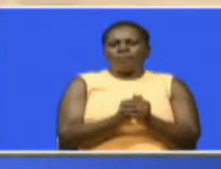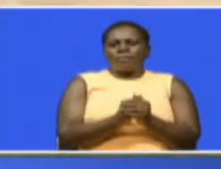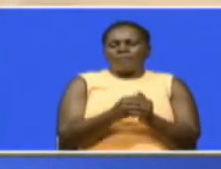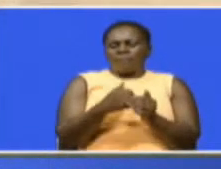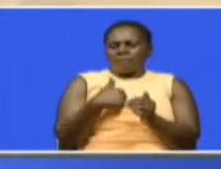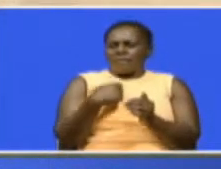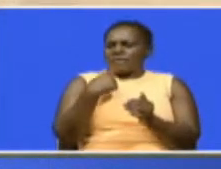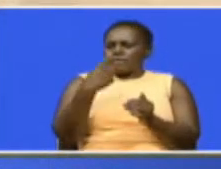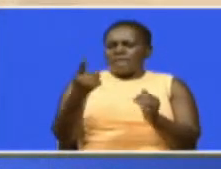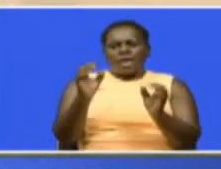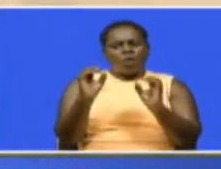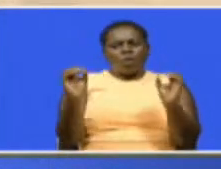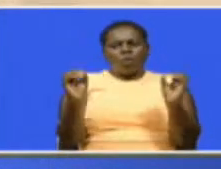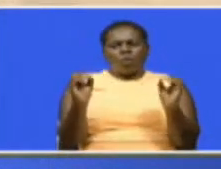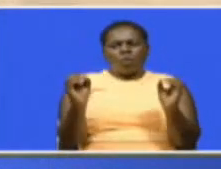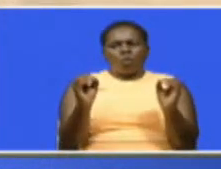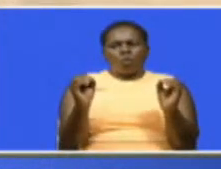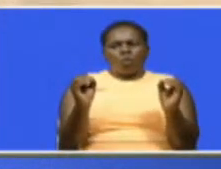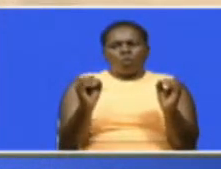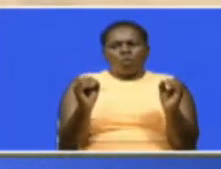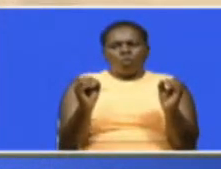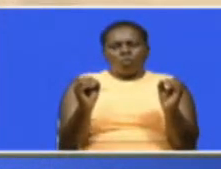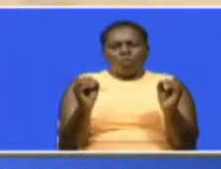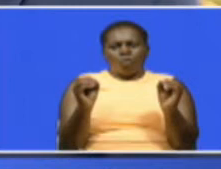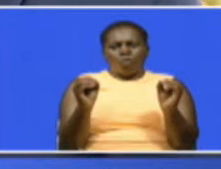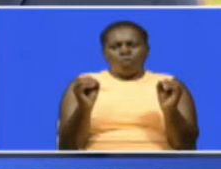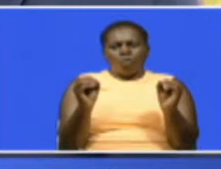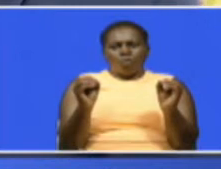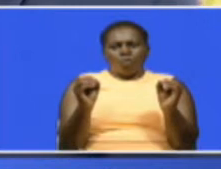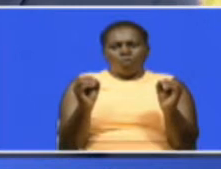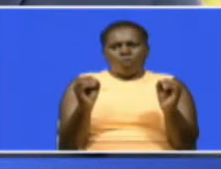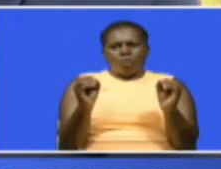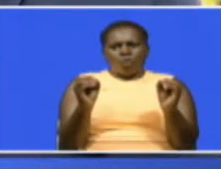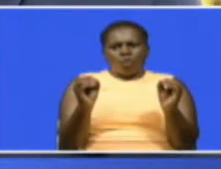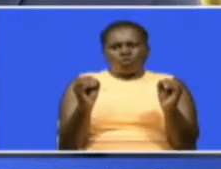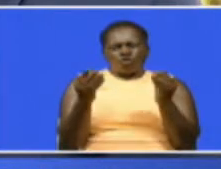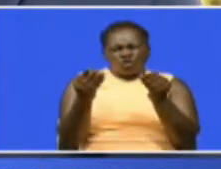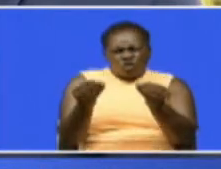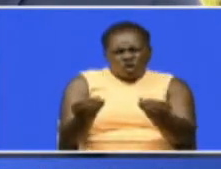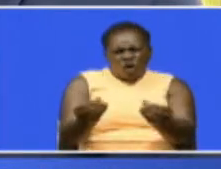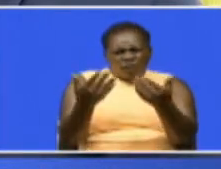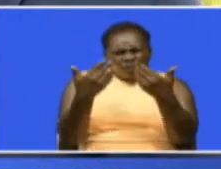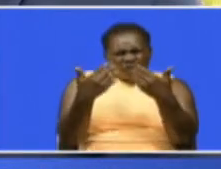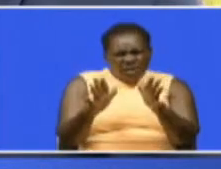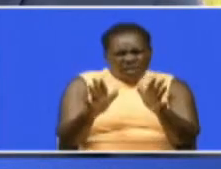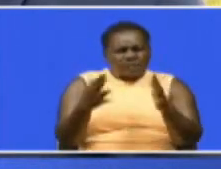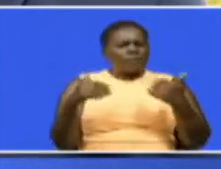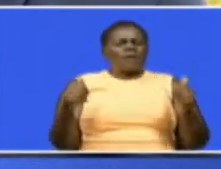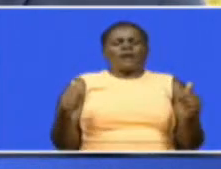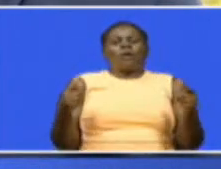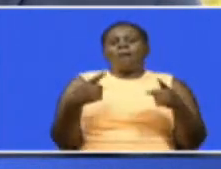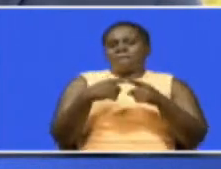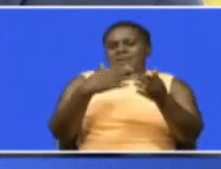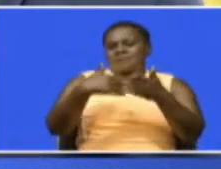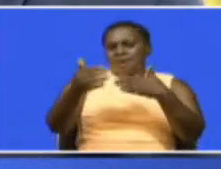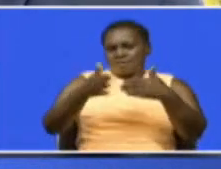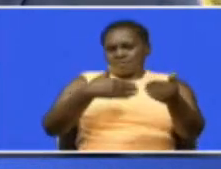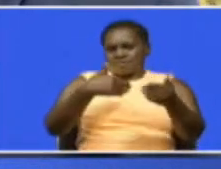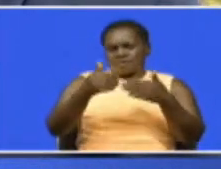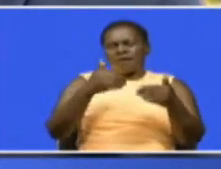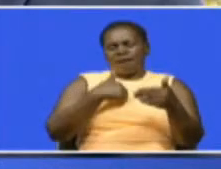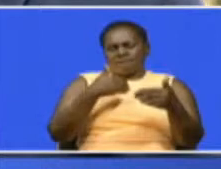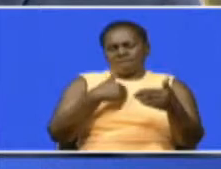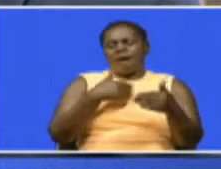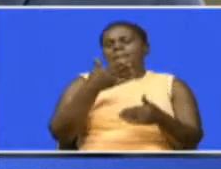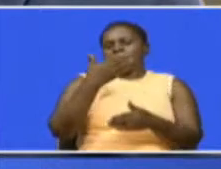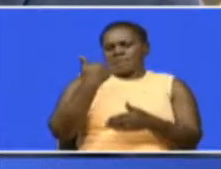would not say that we are just over the wood yet, but at least there are signs that